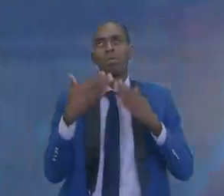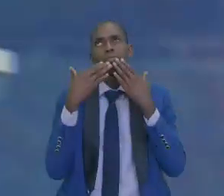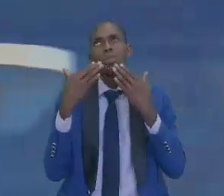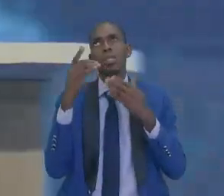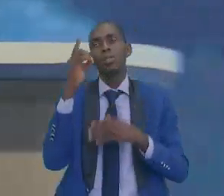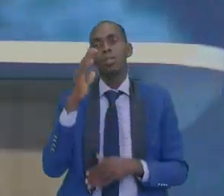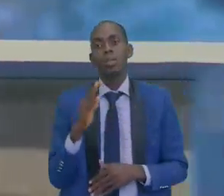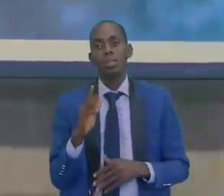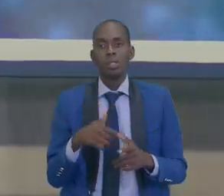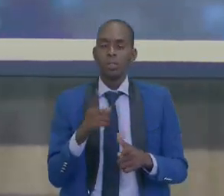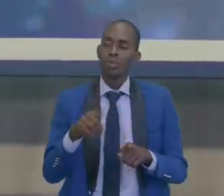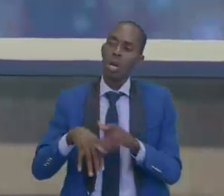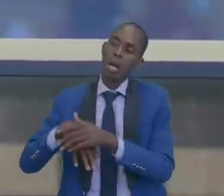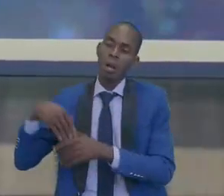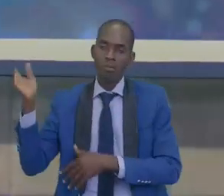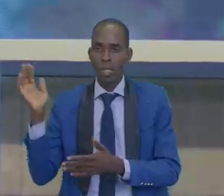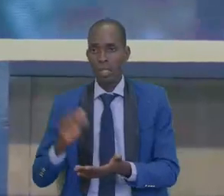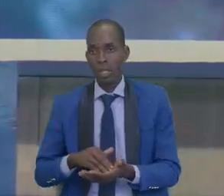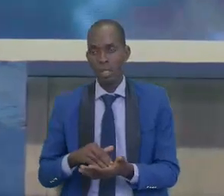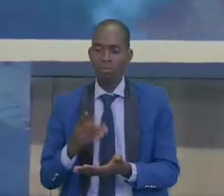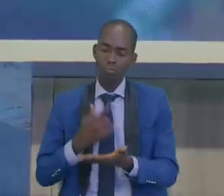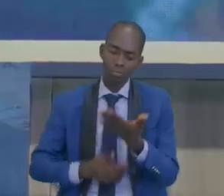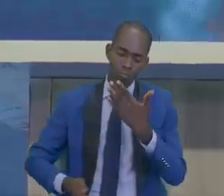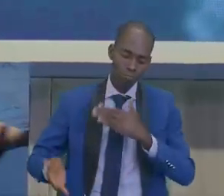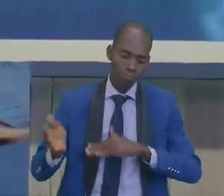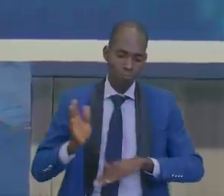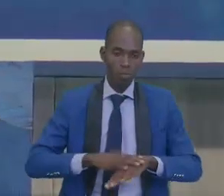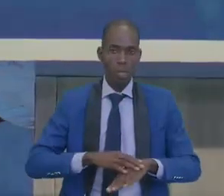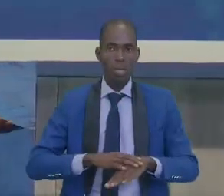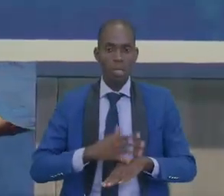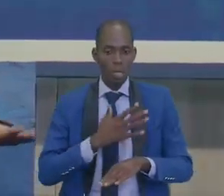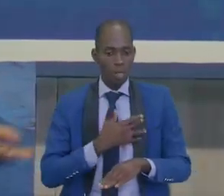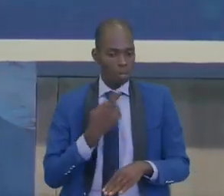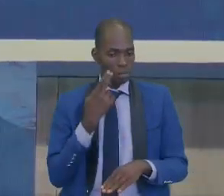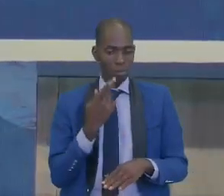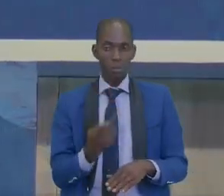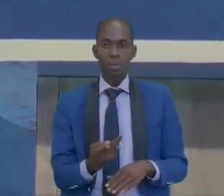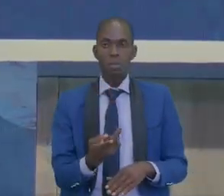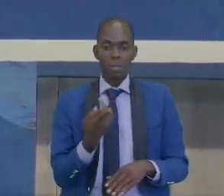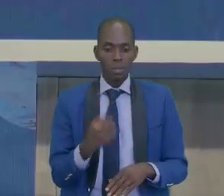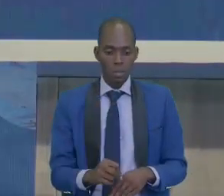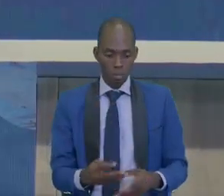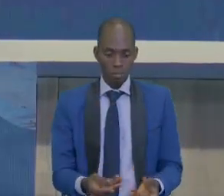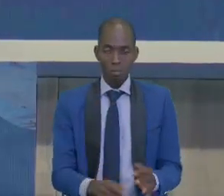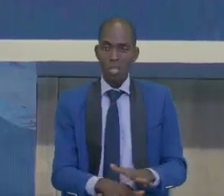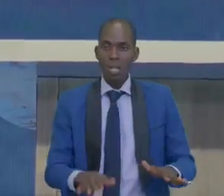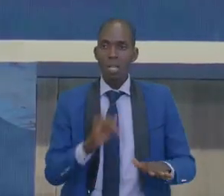Then you go out. You come back. And the ground is filled with water again.